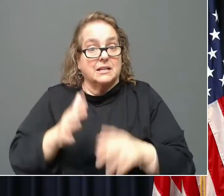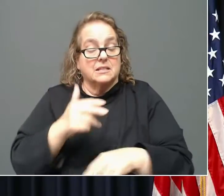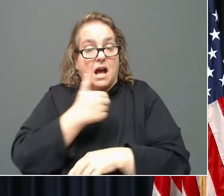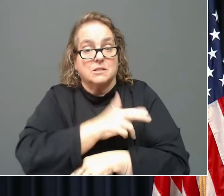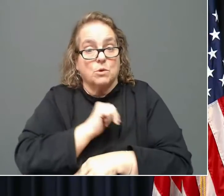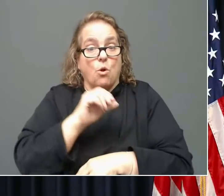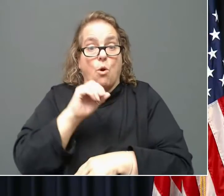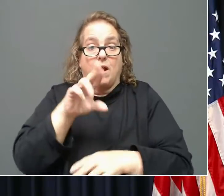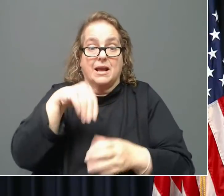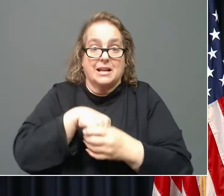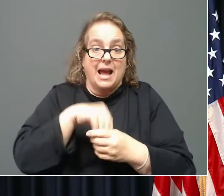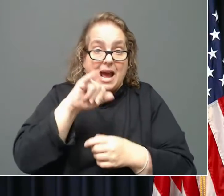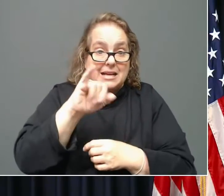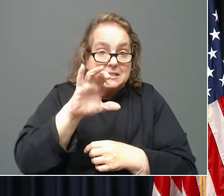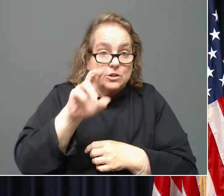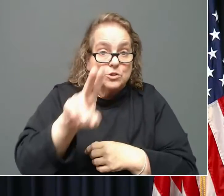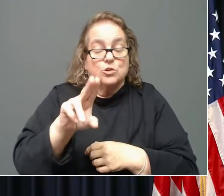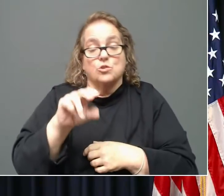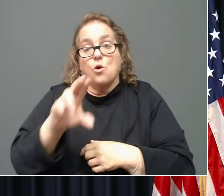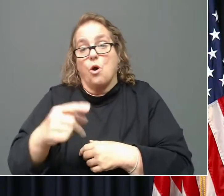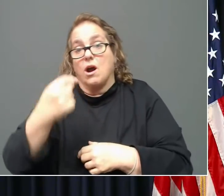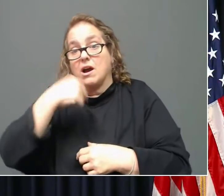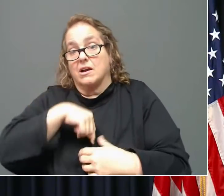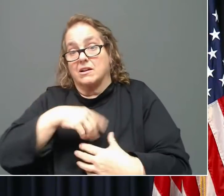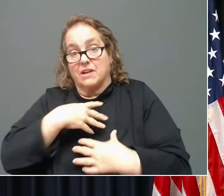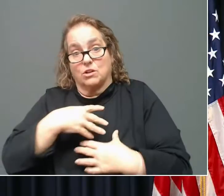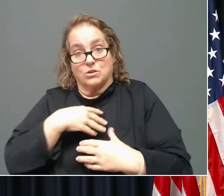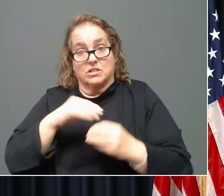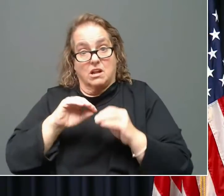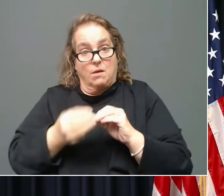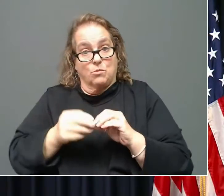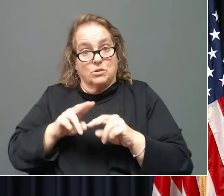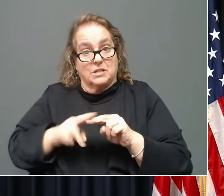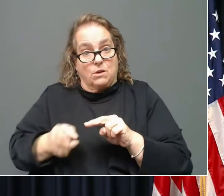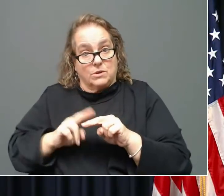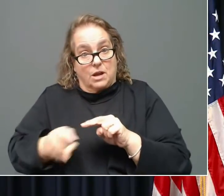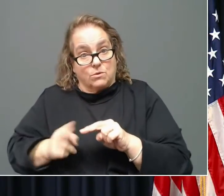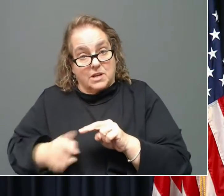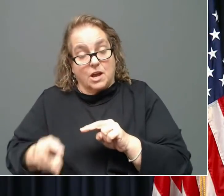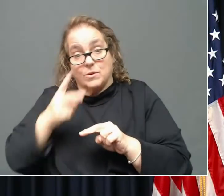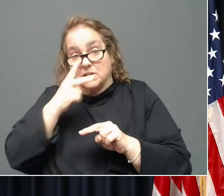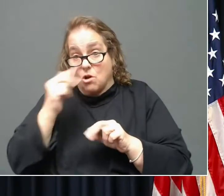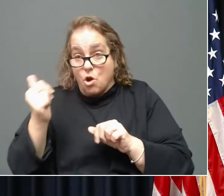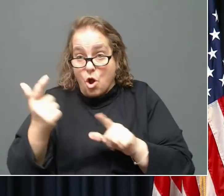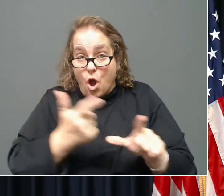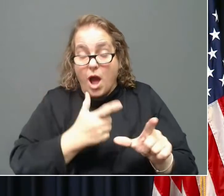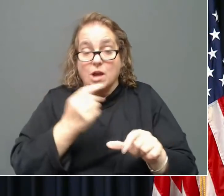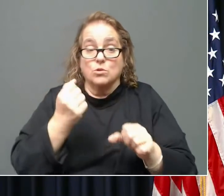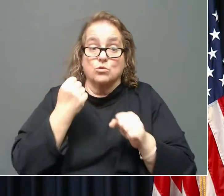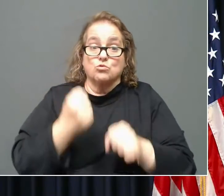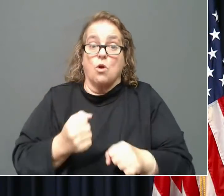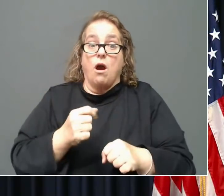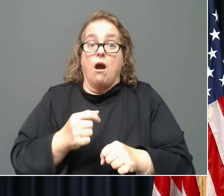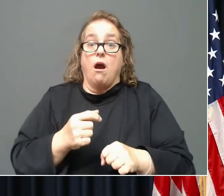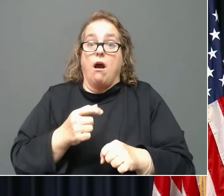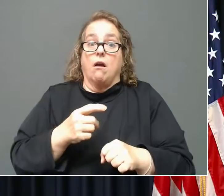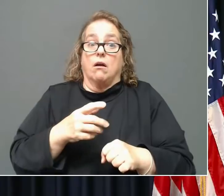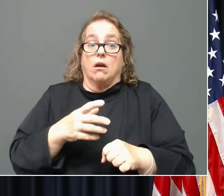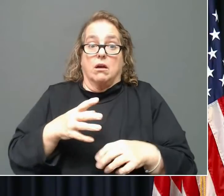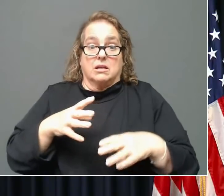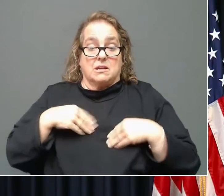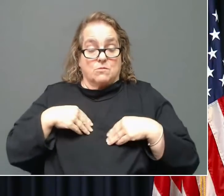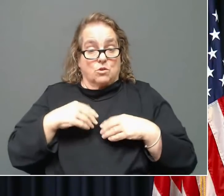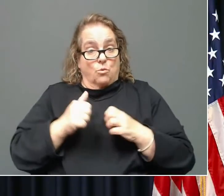ICU or on a ventilator due to COVID going down, because of all that and the strong compliance we've seen lately to COVID rules and